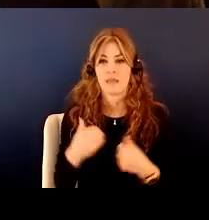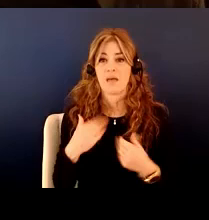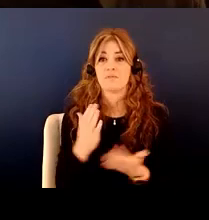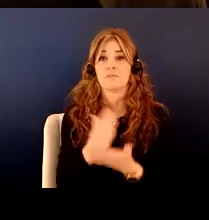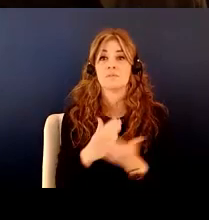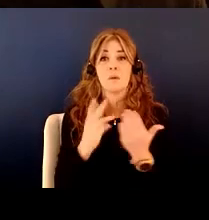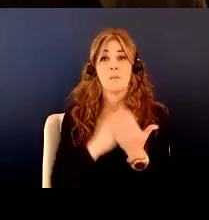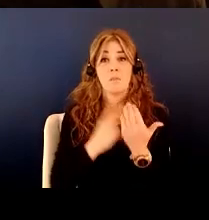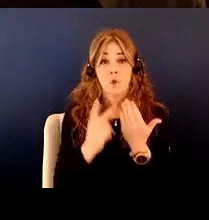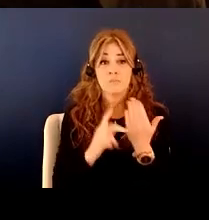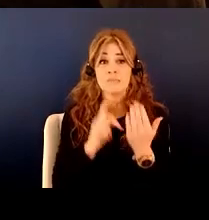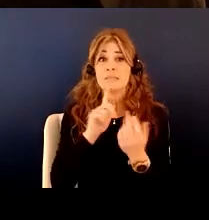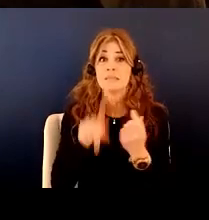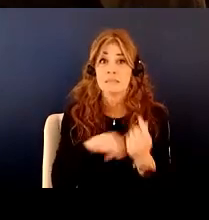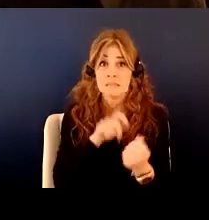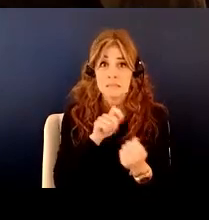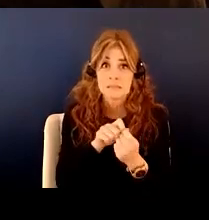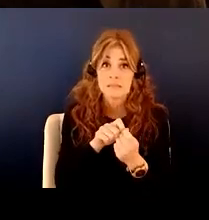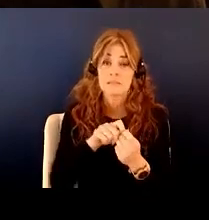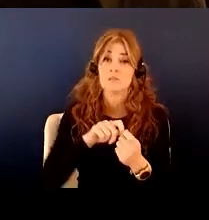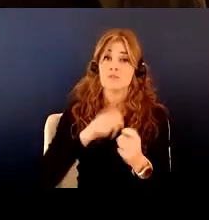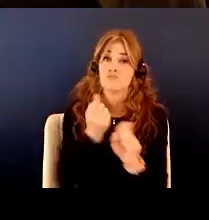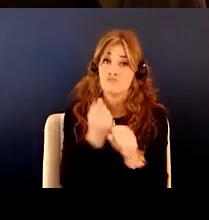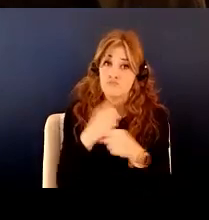there that are specifically designed for